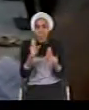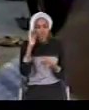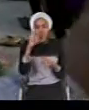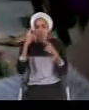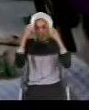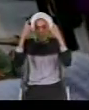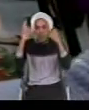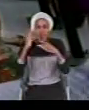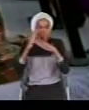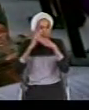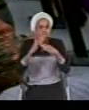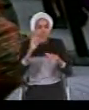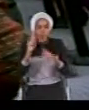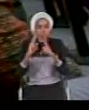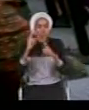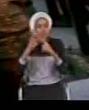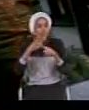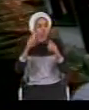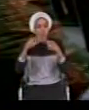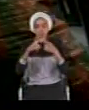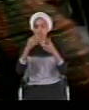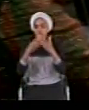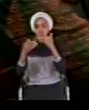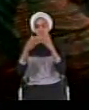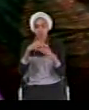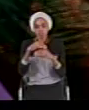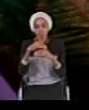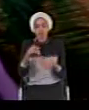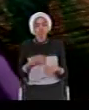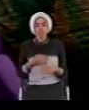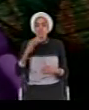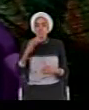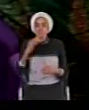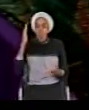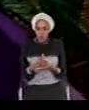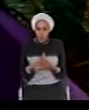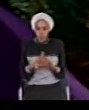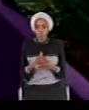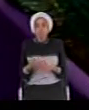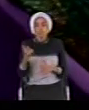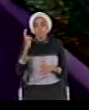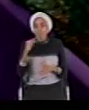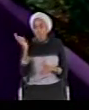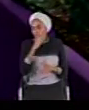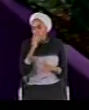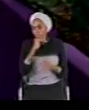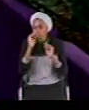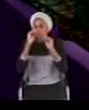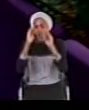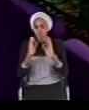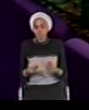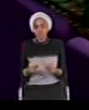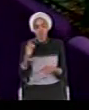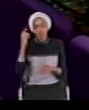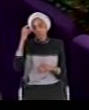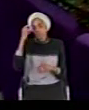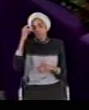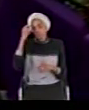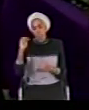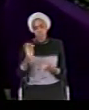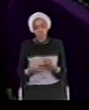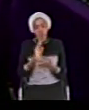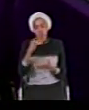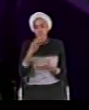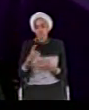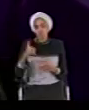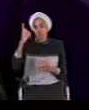the people from getting to heaven. We prevent the gainsayers for the glory